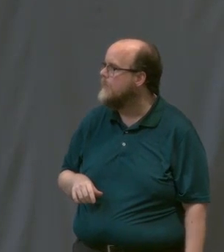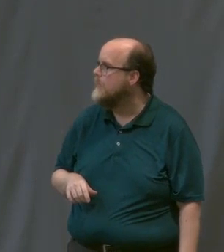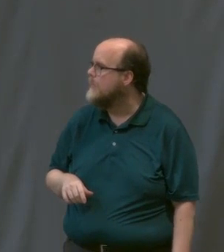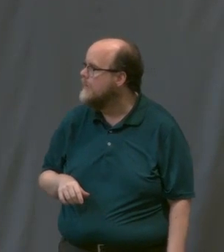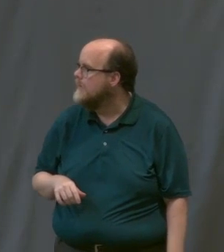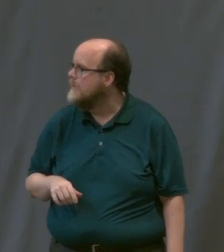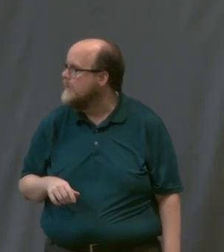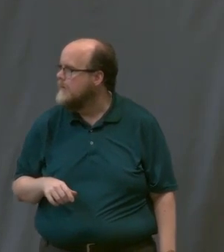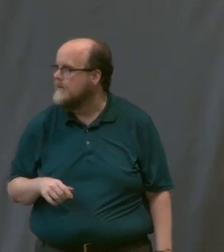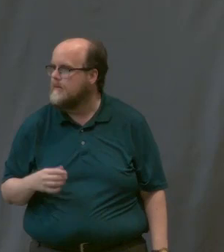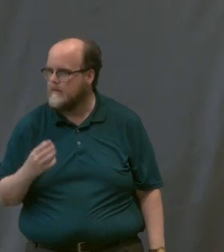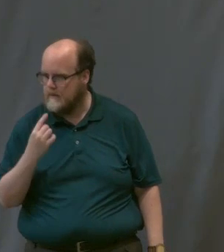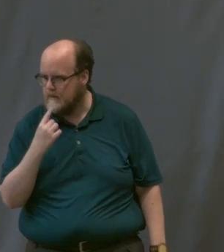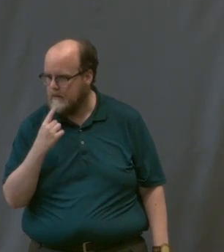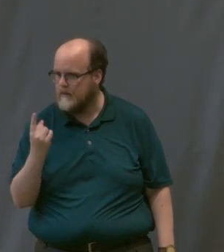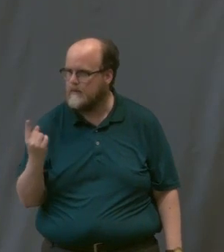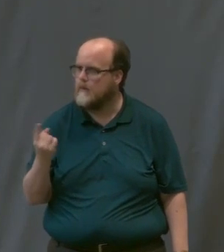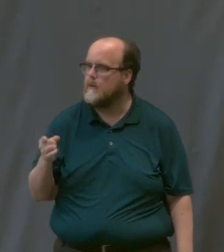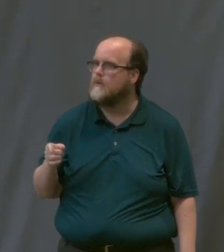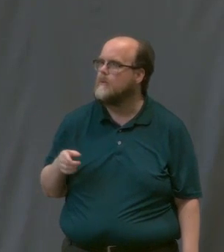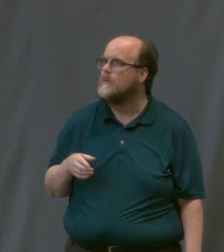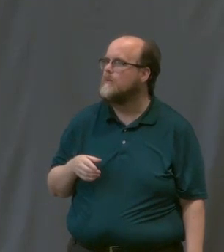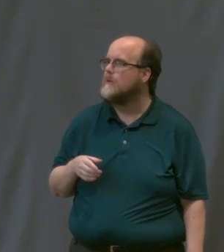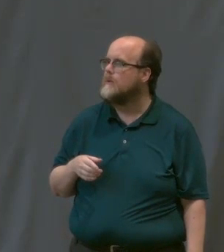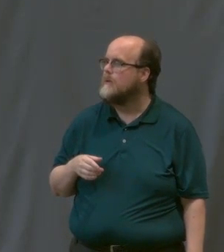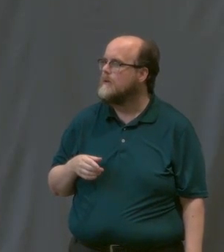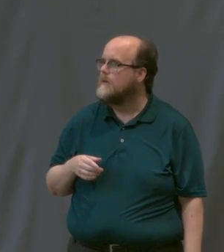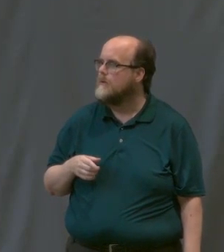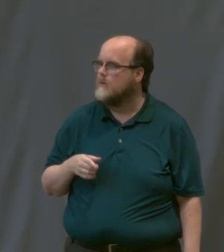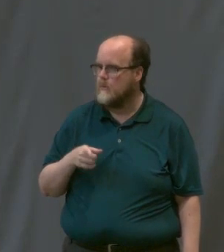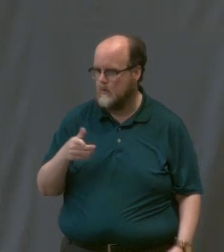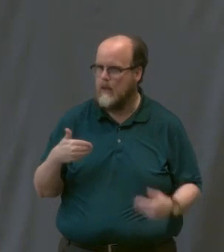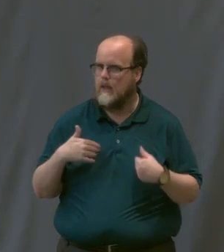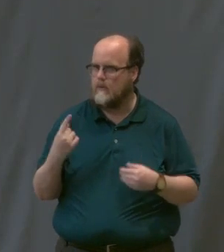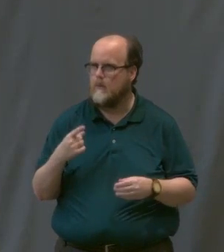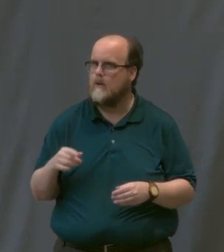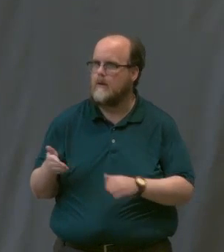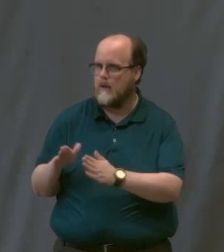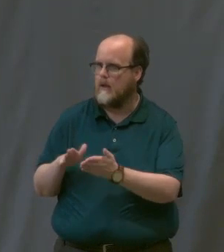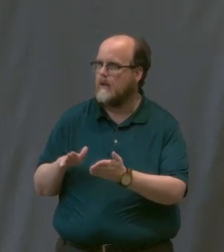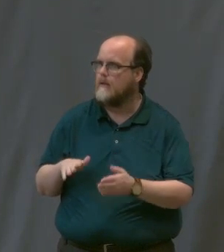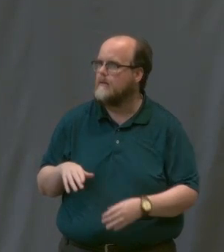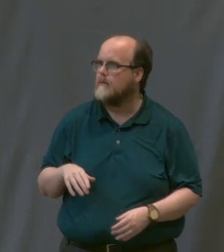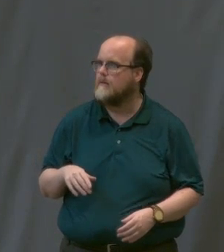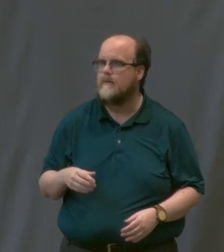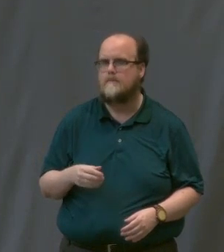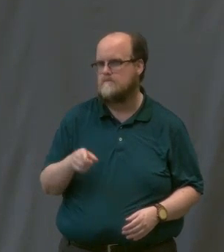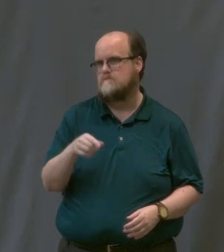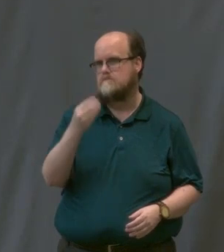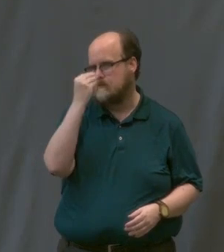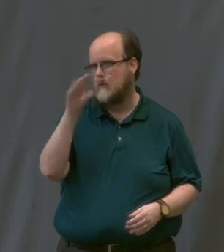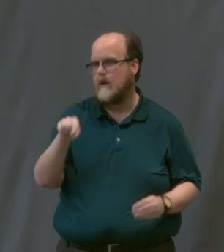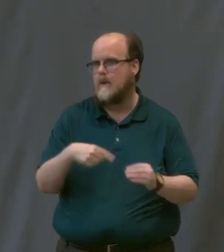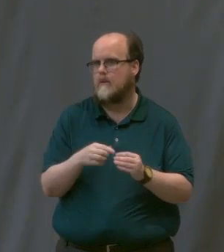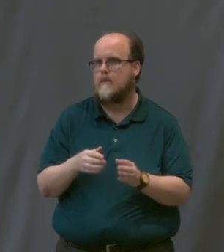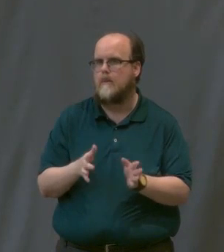Is telling someone, you have someone who has died, clearly they didn't care anything about the Bible, but yet someone